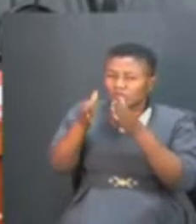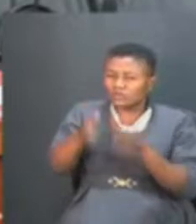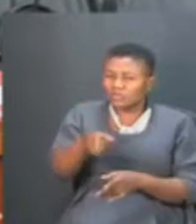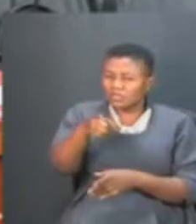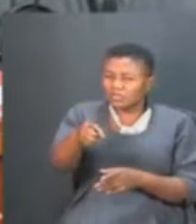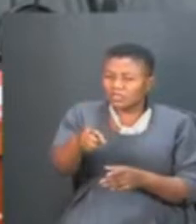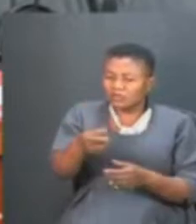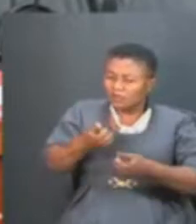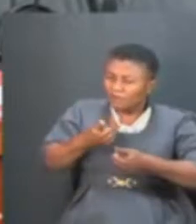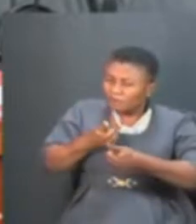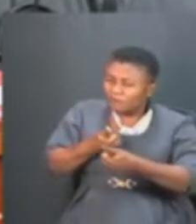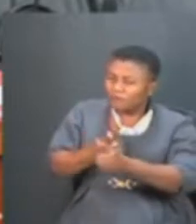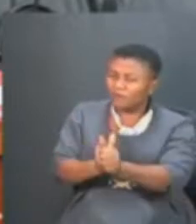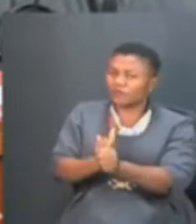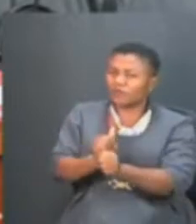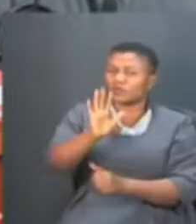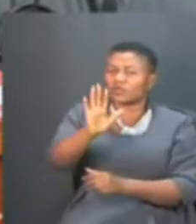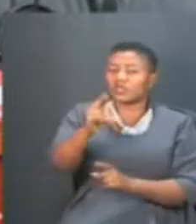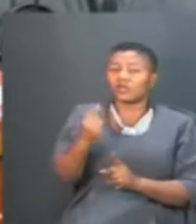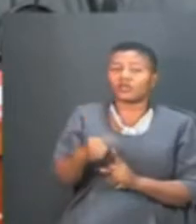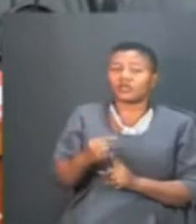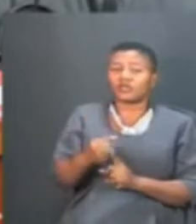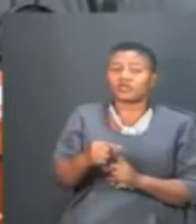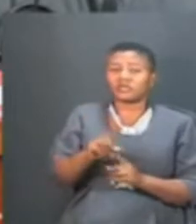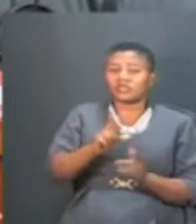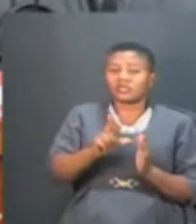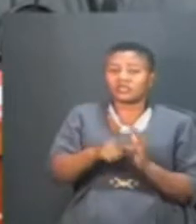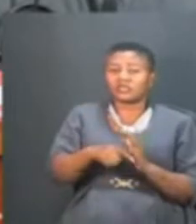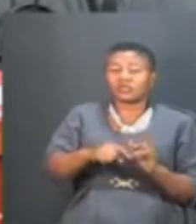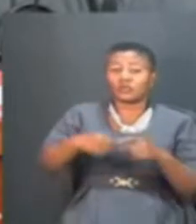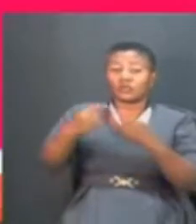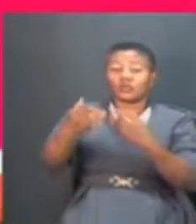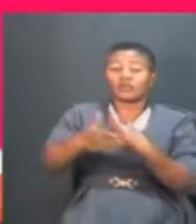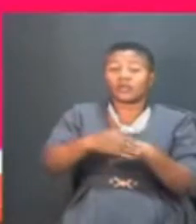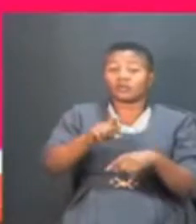obligations and go back to site, please?